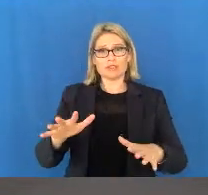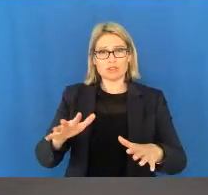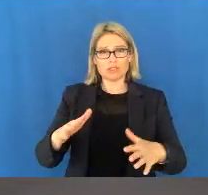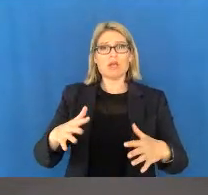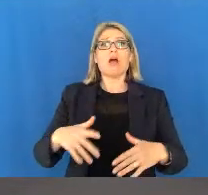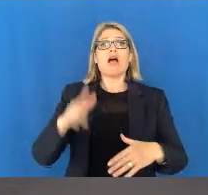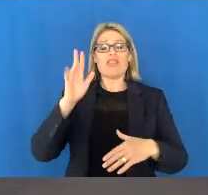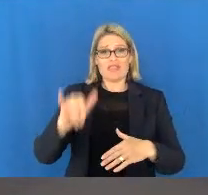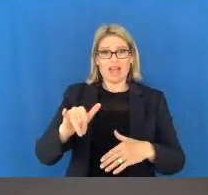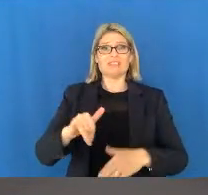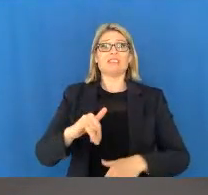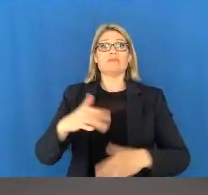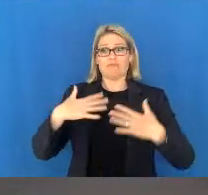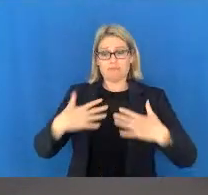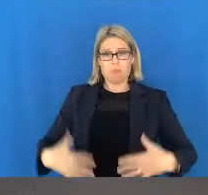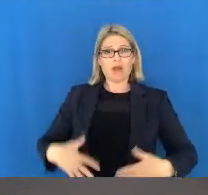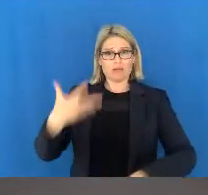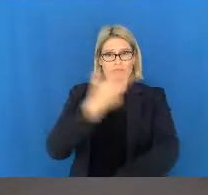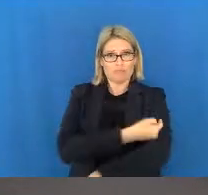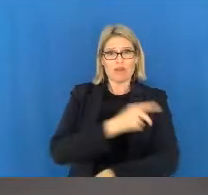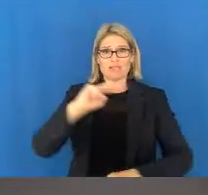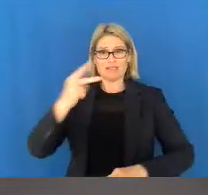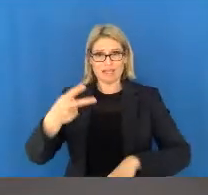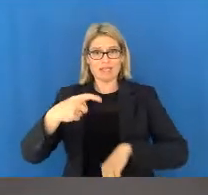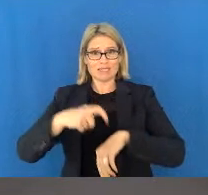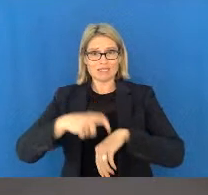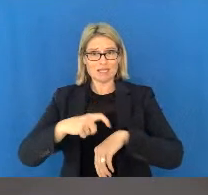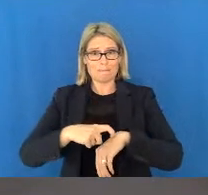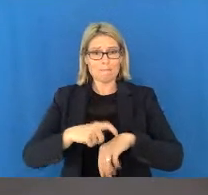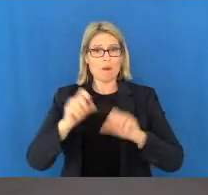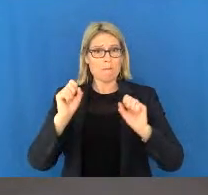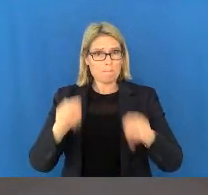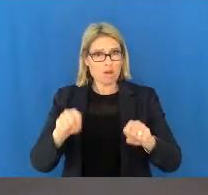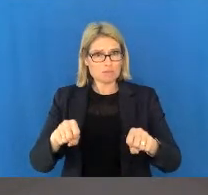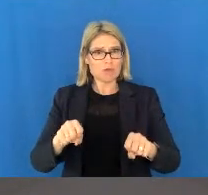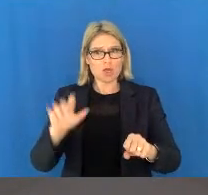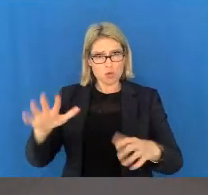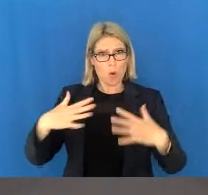first and second dose could be problematic as our immune